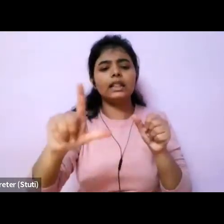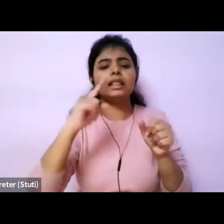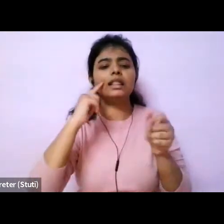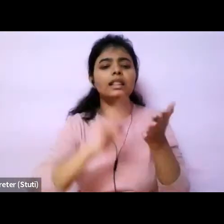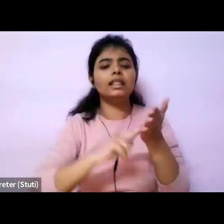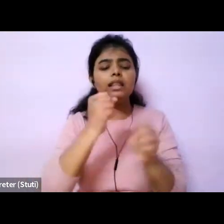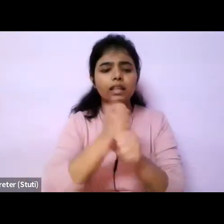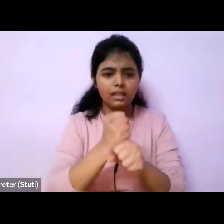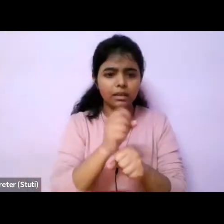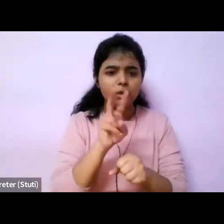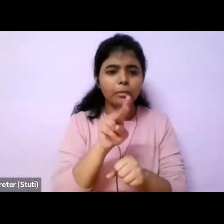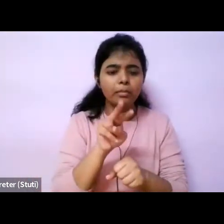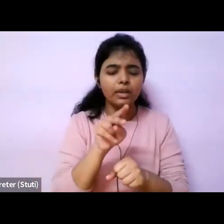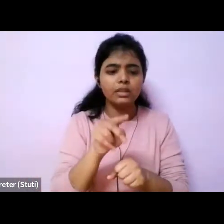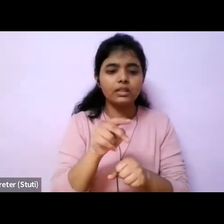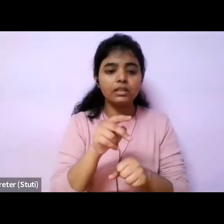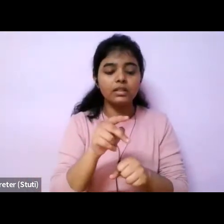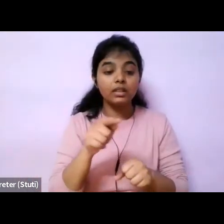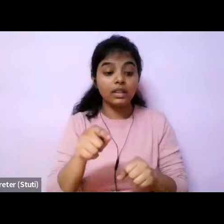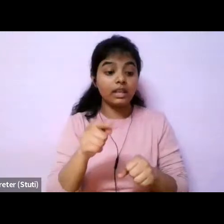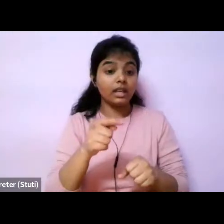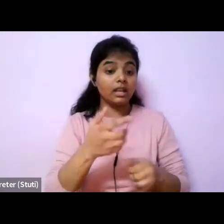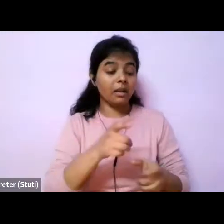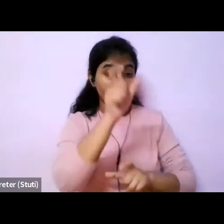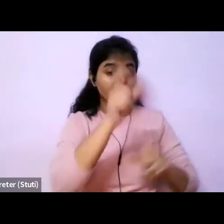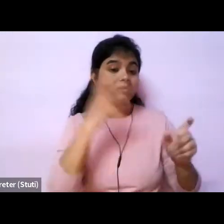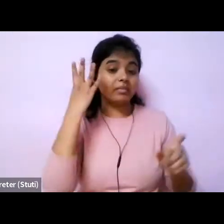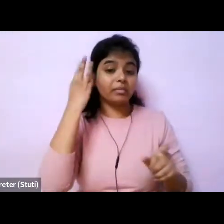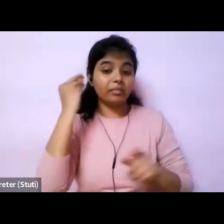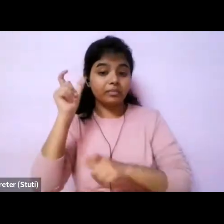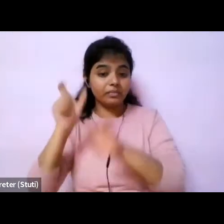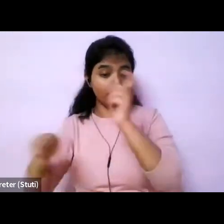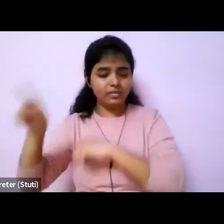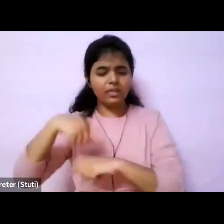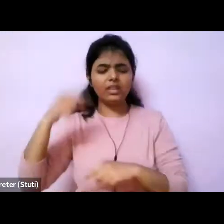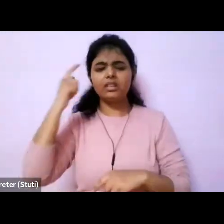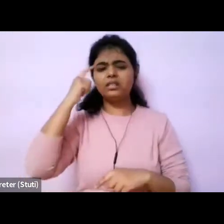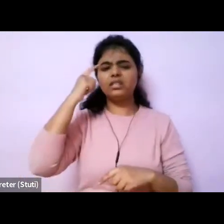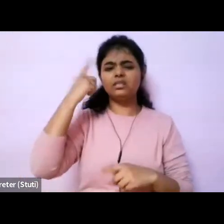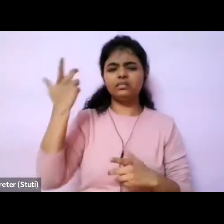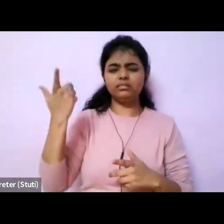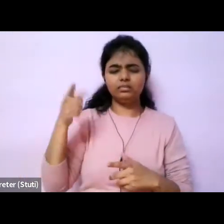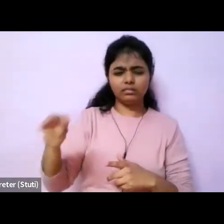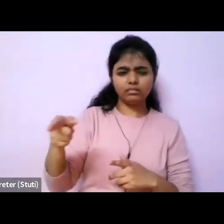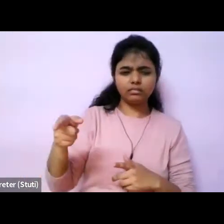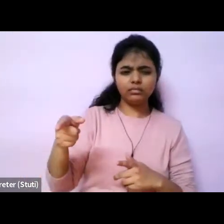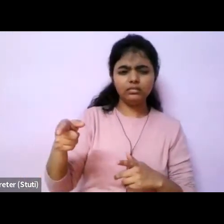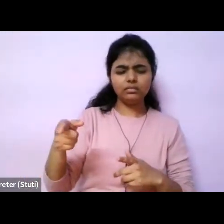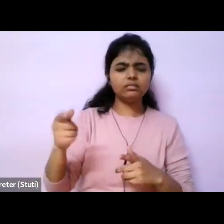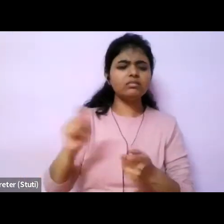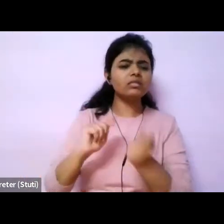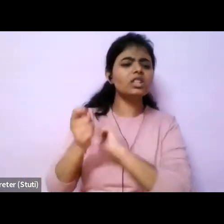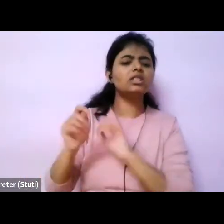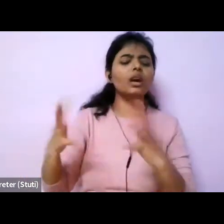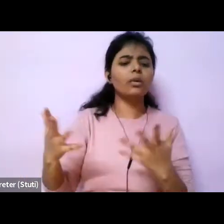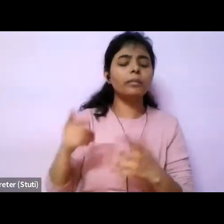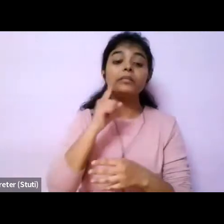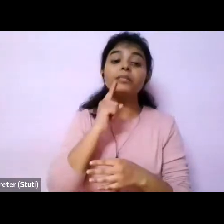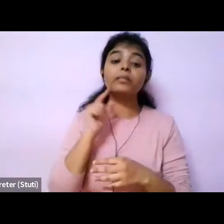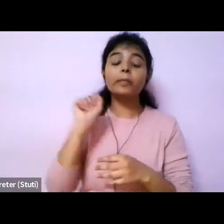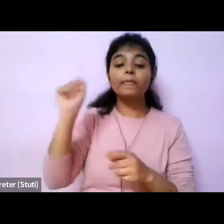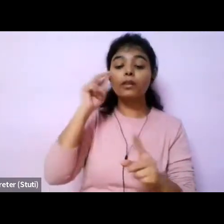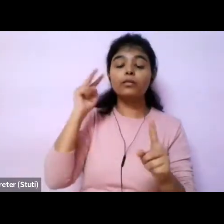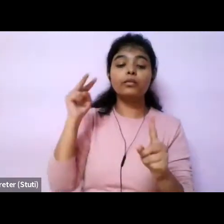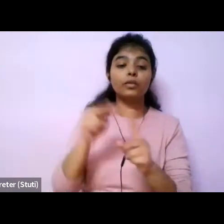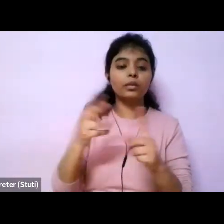from disabling attitudes towards impairment. Vasishta takes care to point out that his